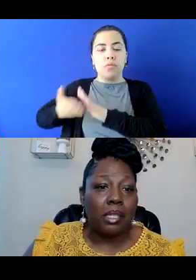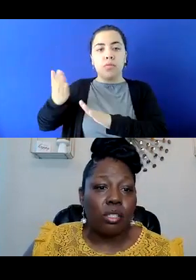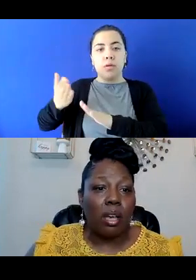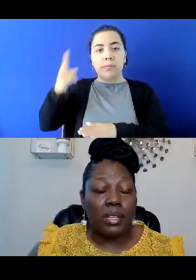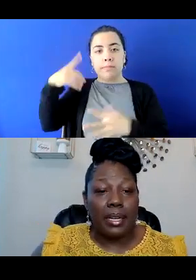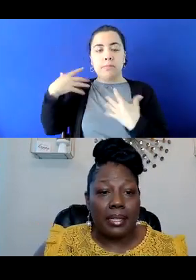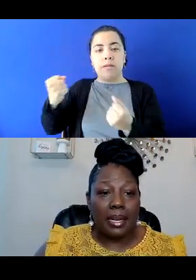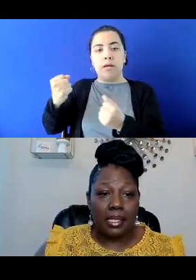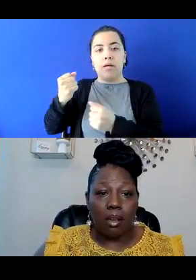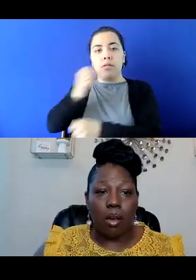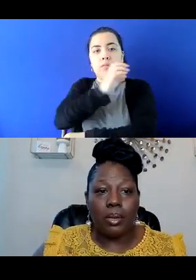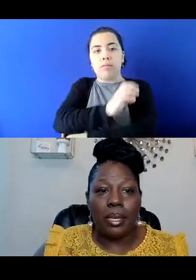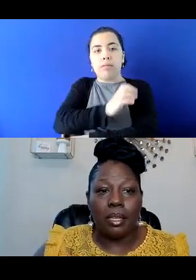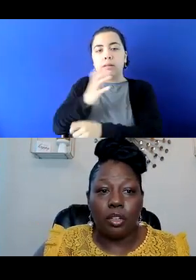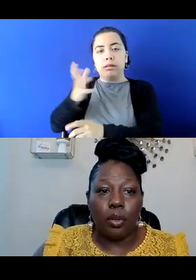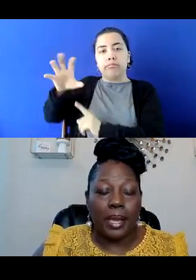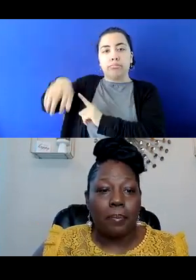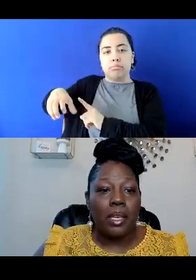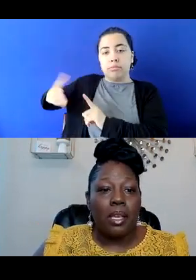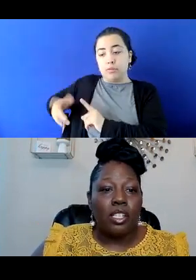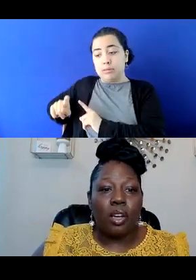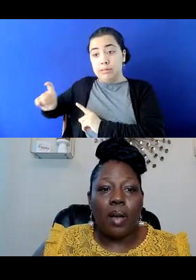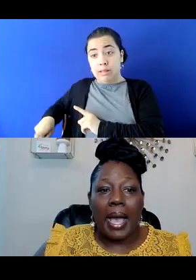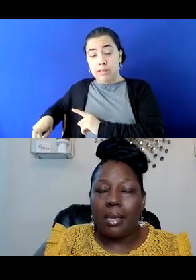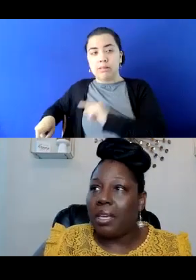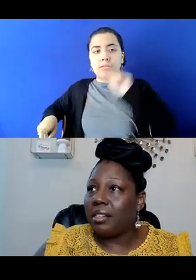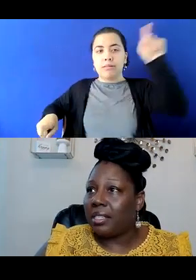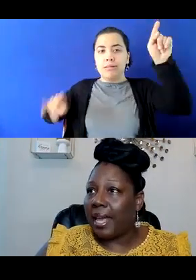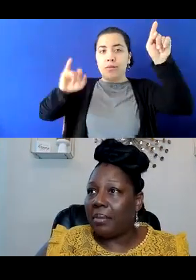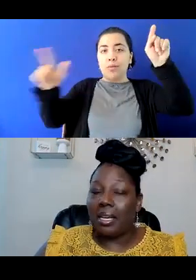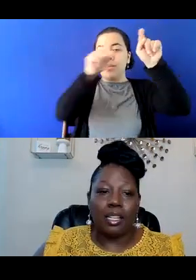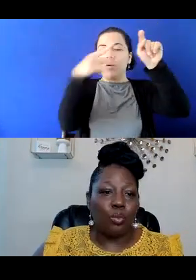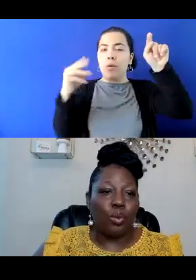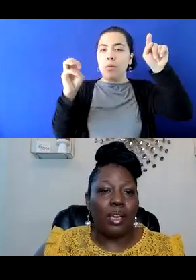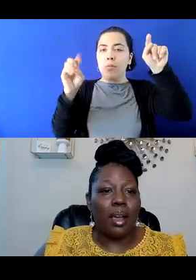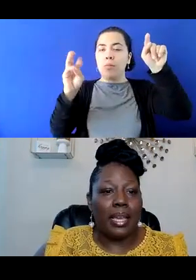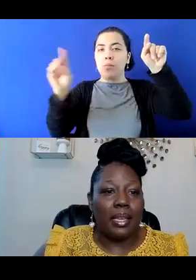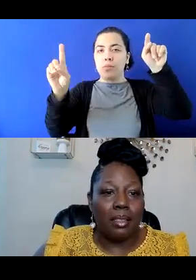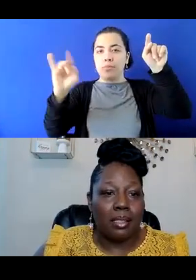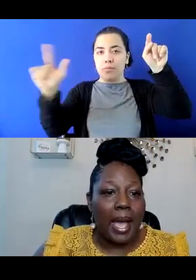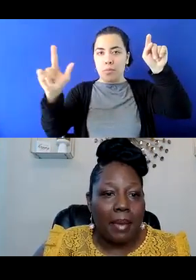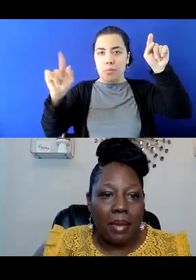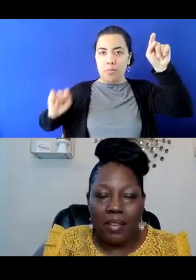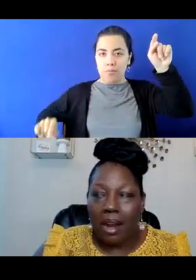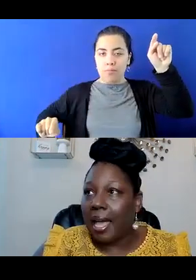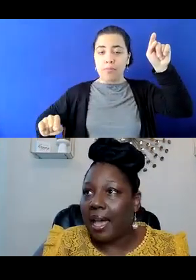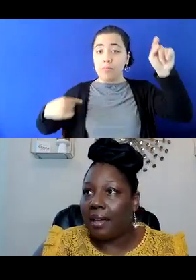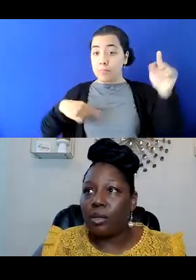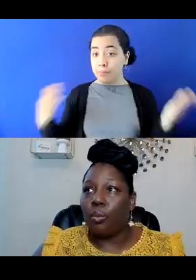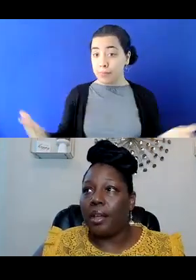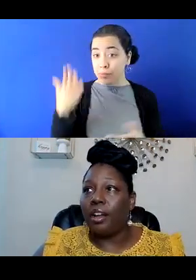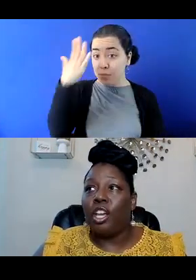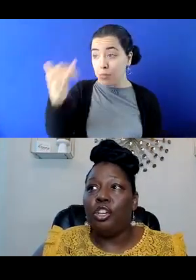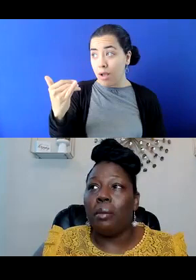and a mental health clinic that is in Homewood, Illinois. So I am here today because we are in the time of our